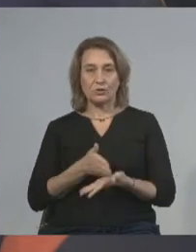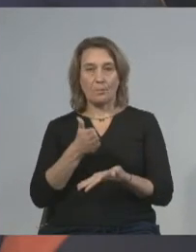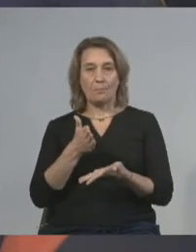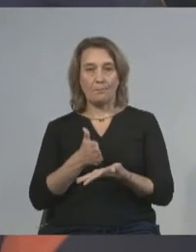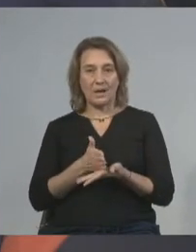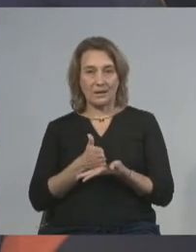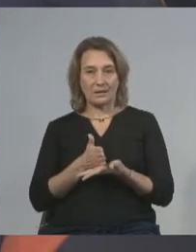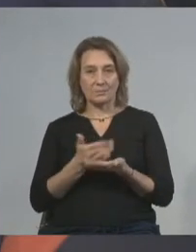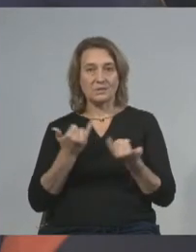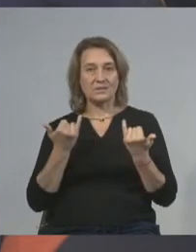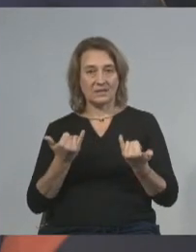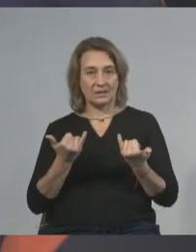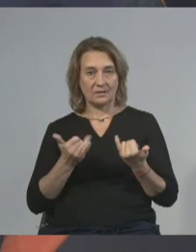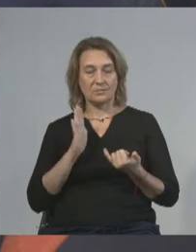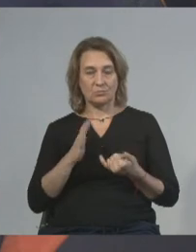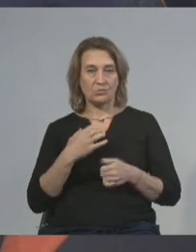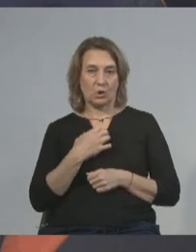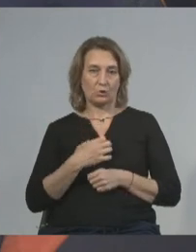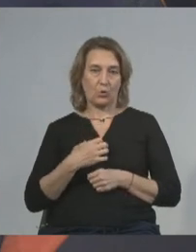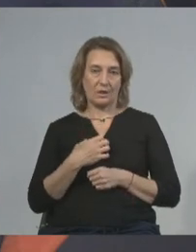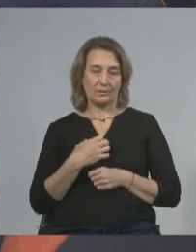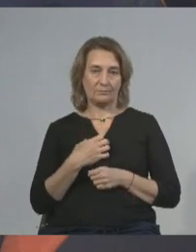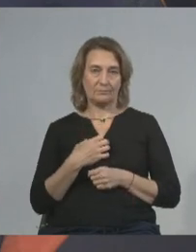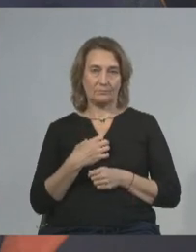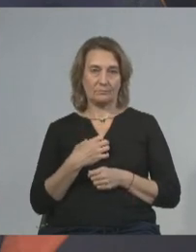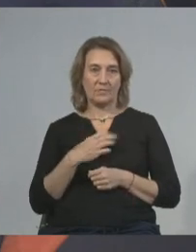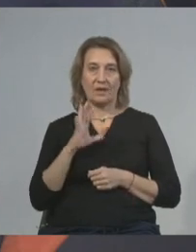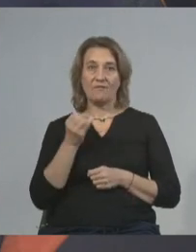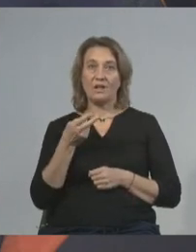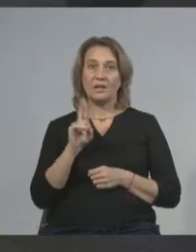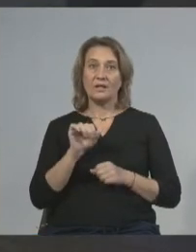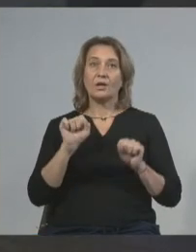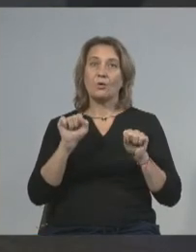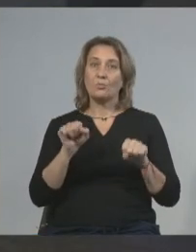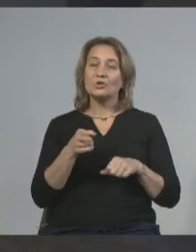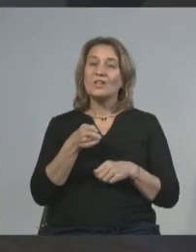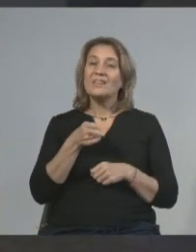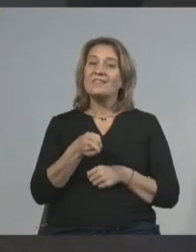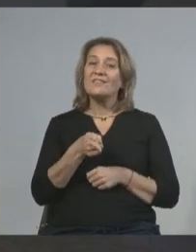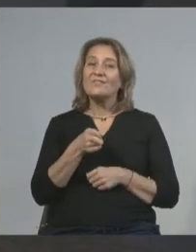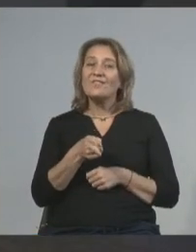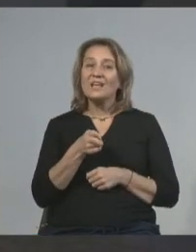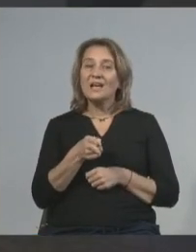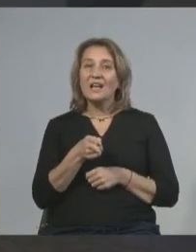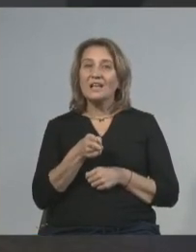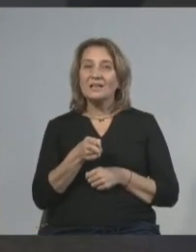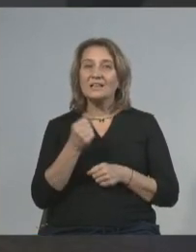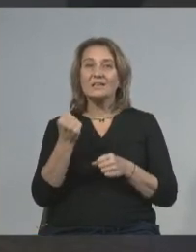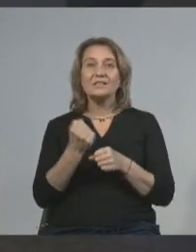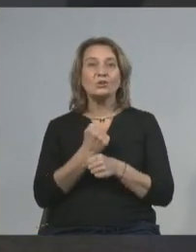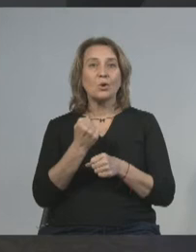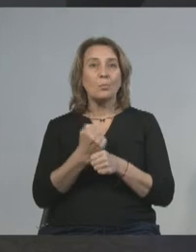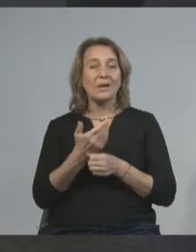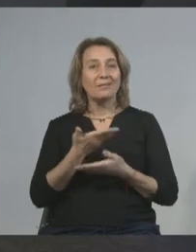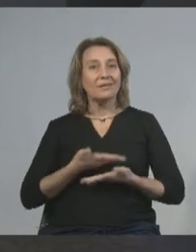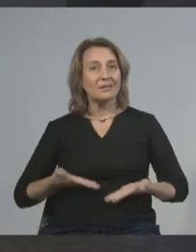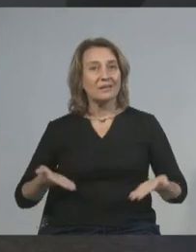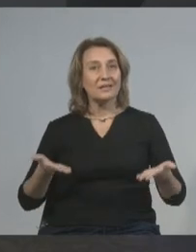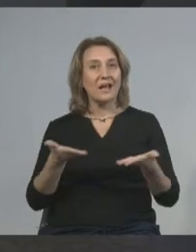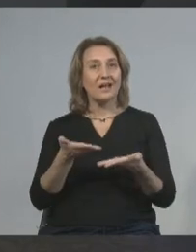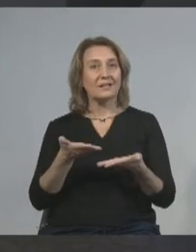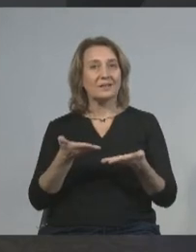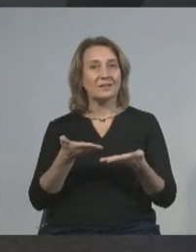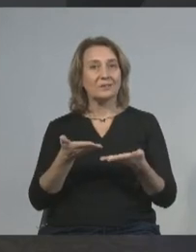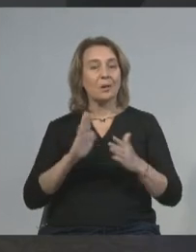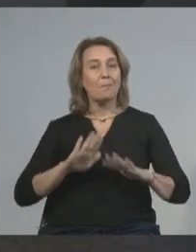so all we have now is going to keep on being relevant could you please make